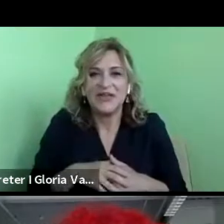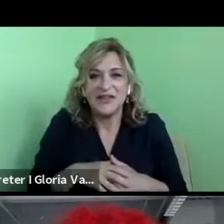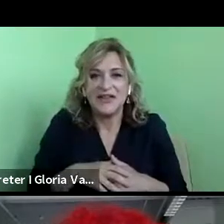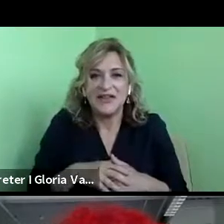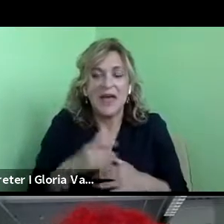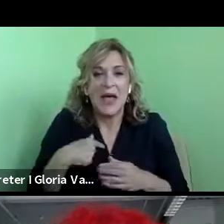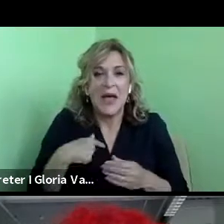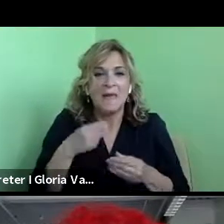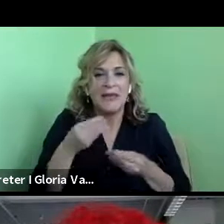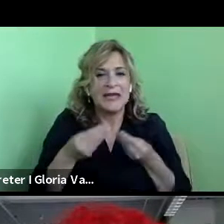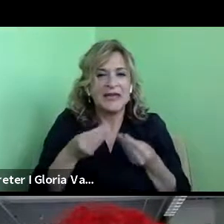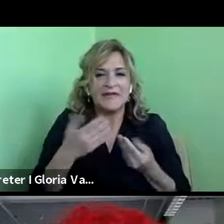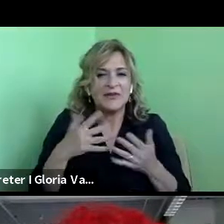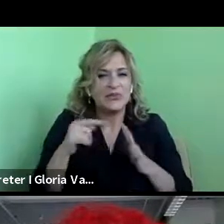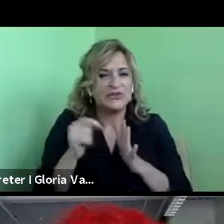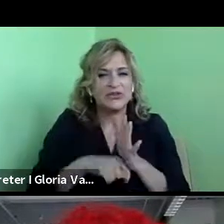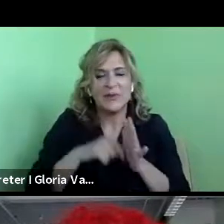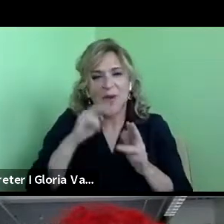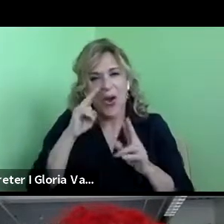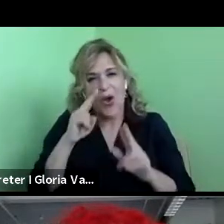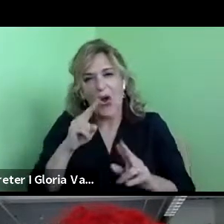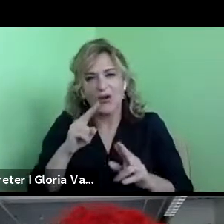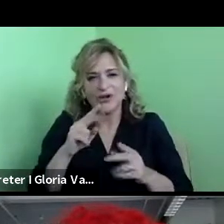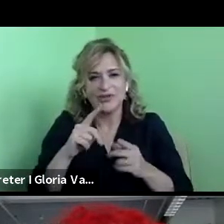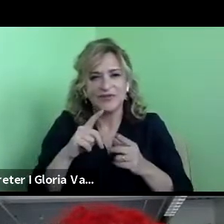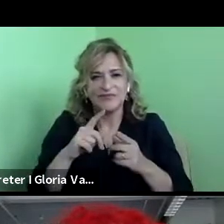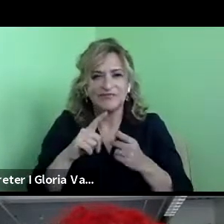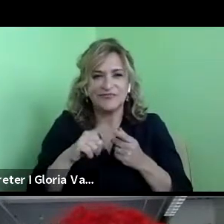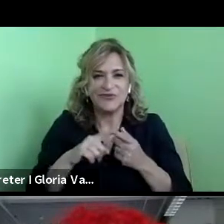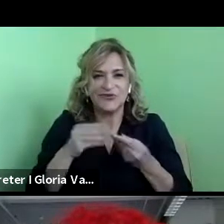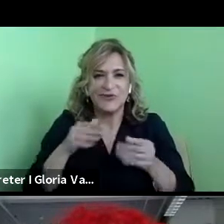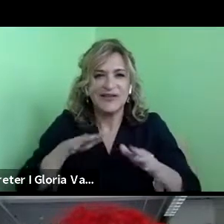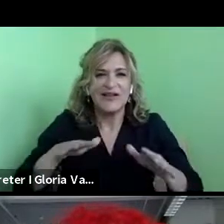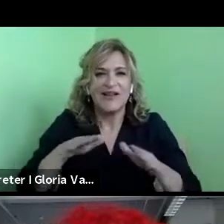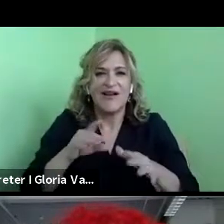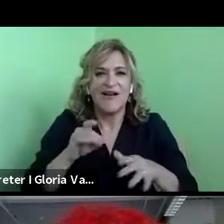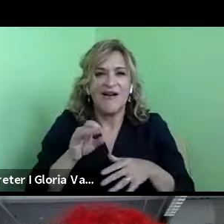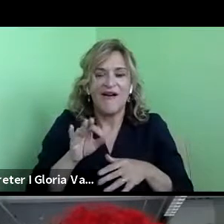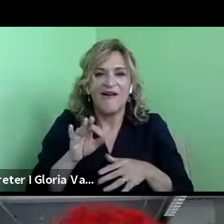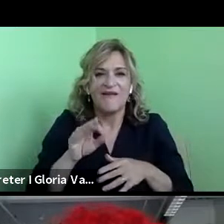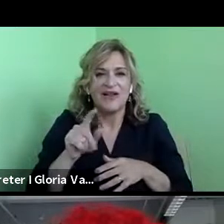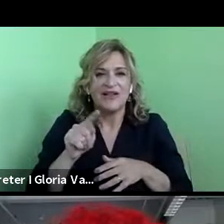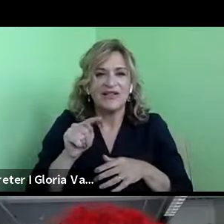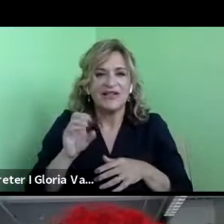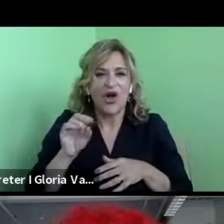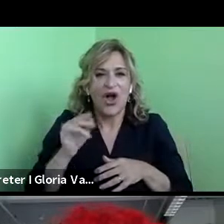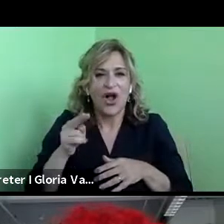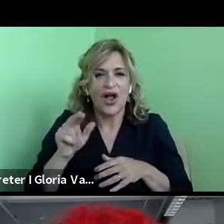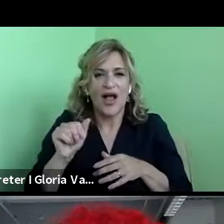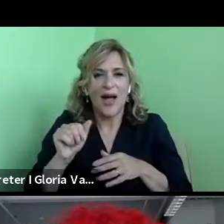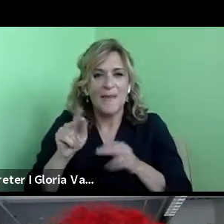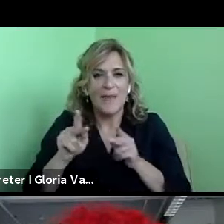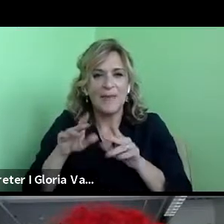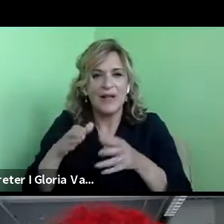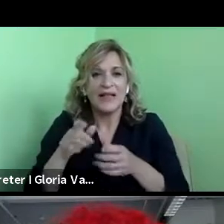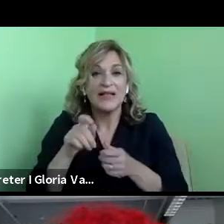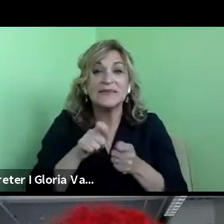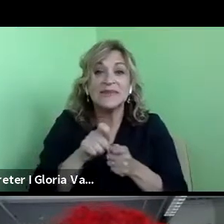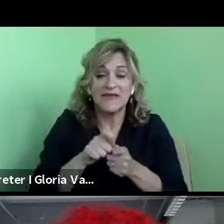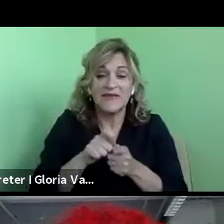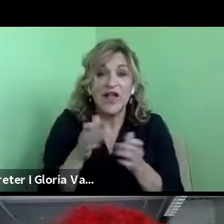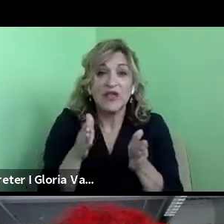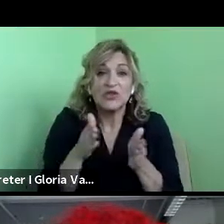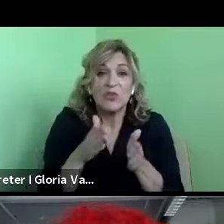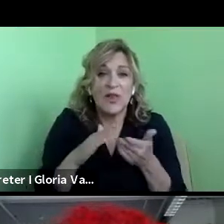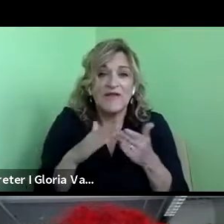giving deep, deep honor and respect. I'm on the territory of the Tongva people, specifically the smaller